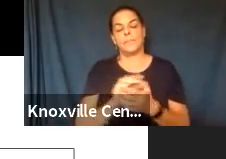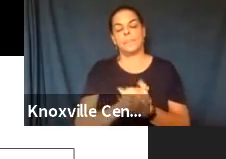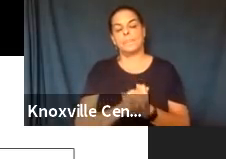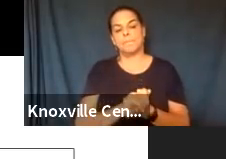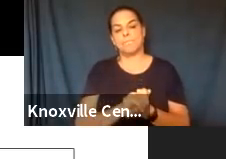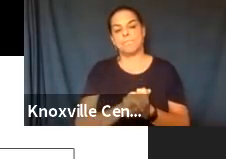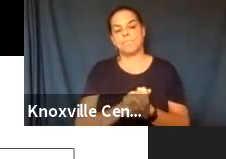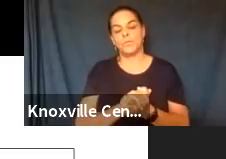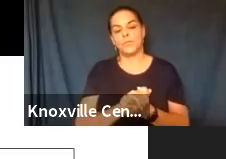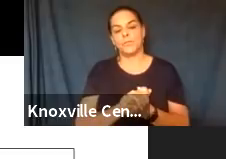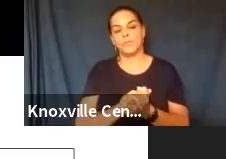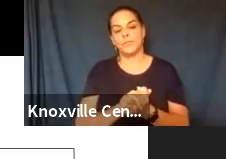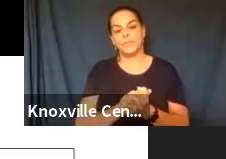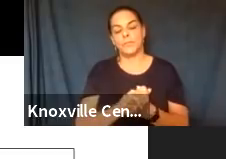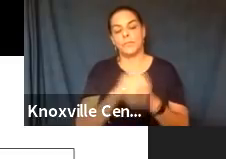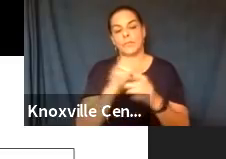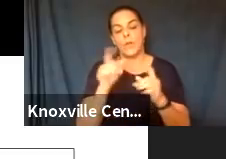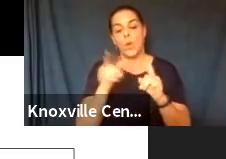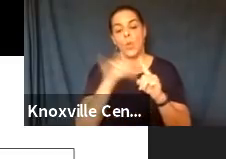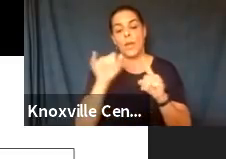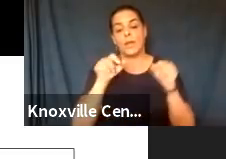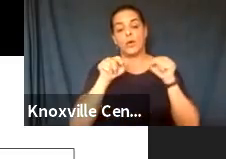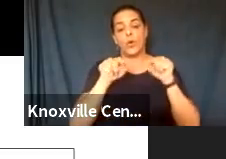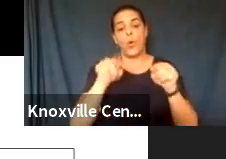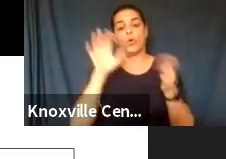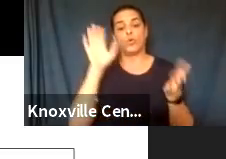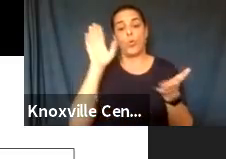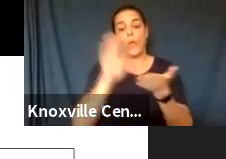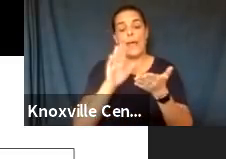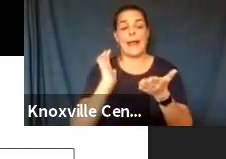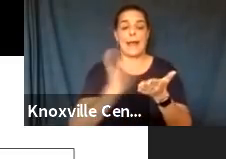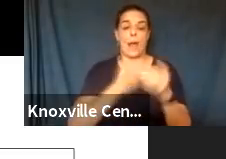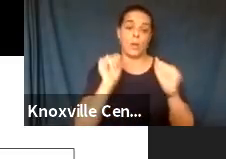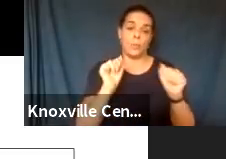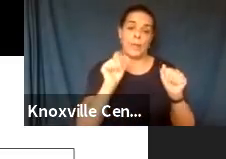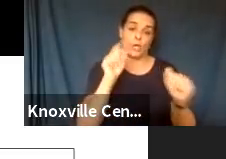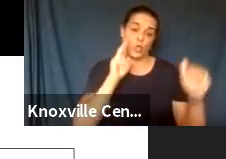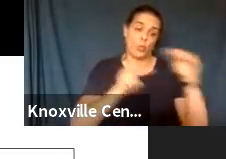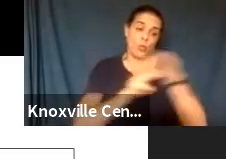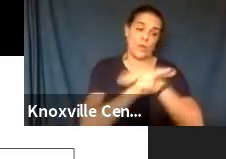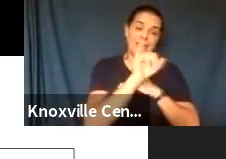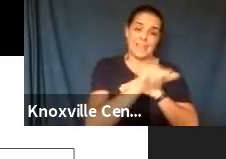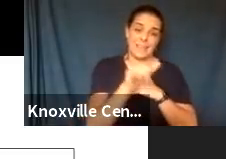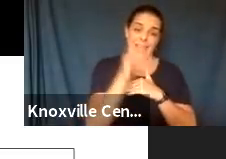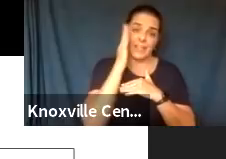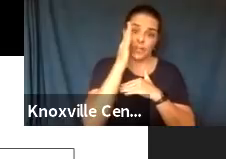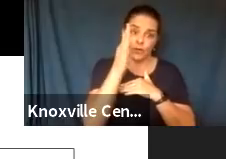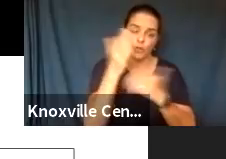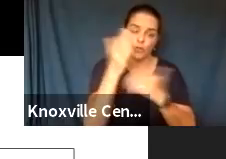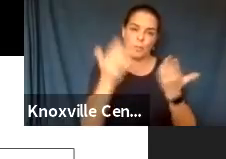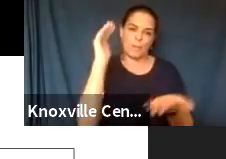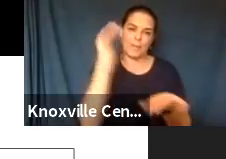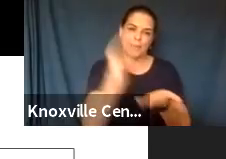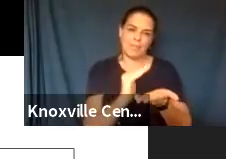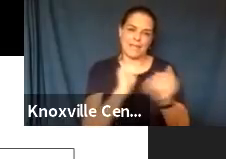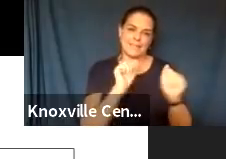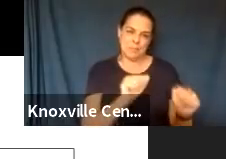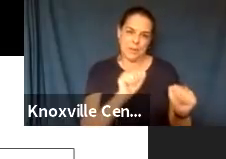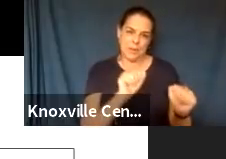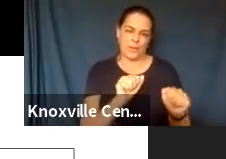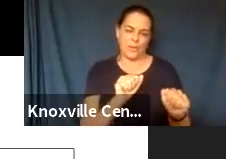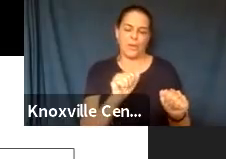the correlation weakens, our ability to predict that going forward may become less. And